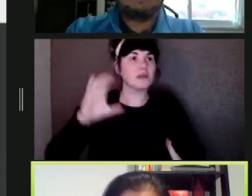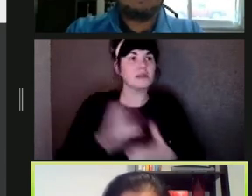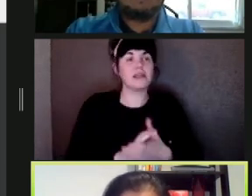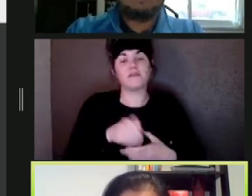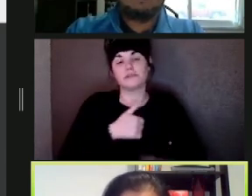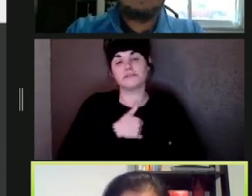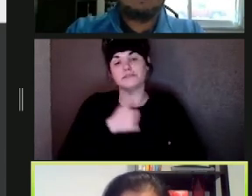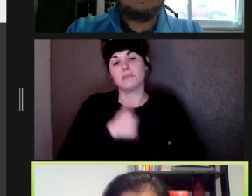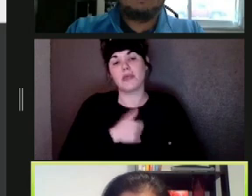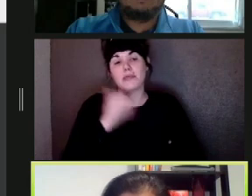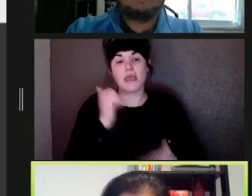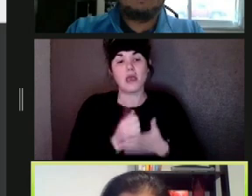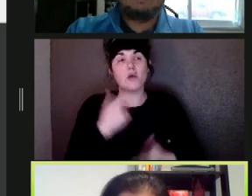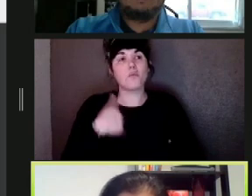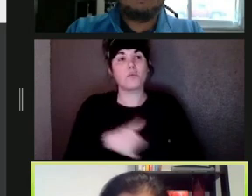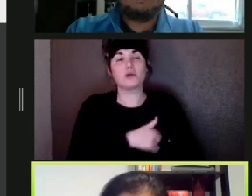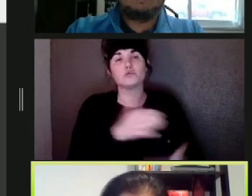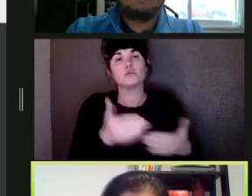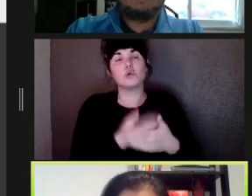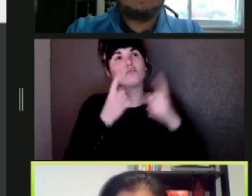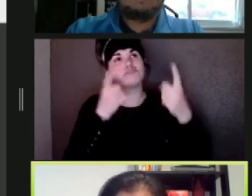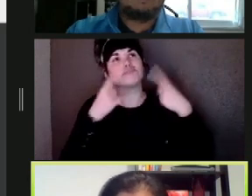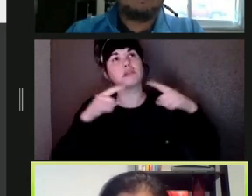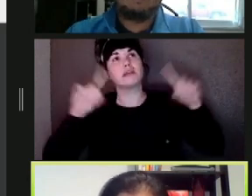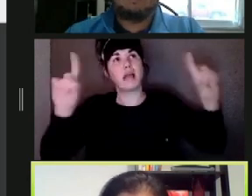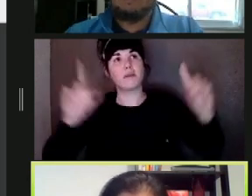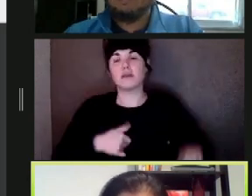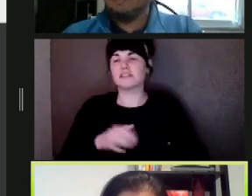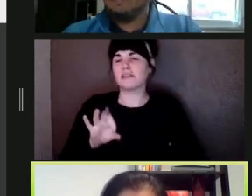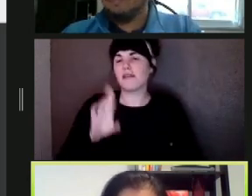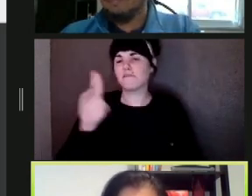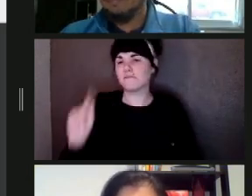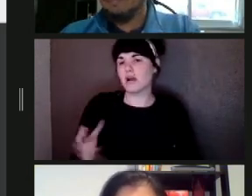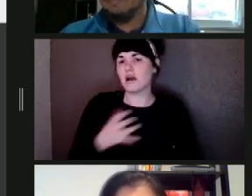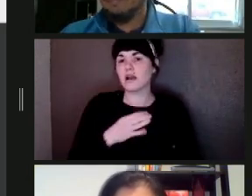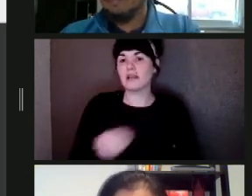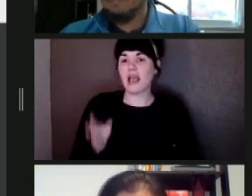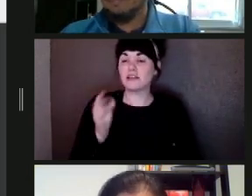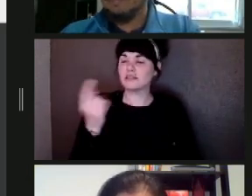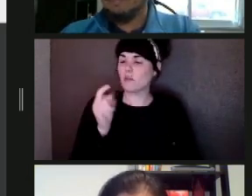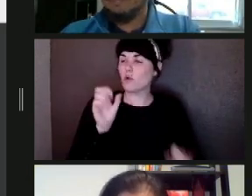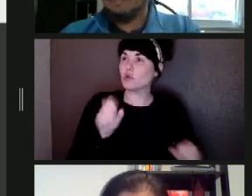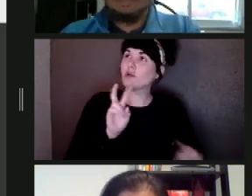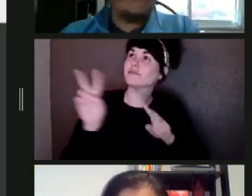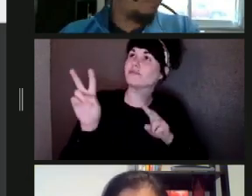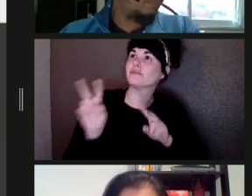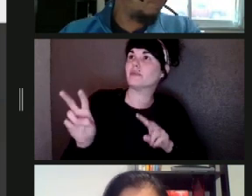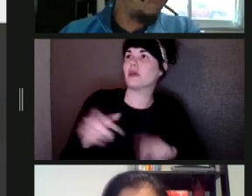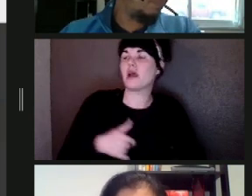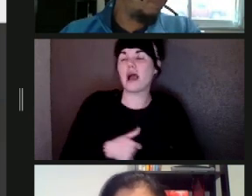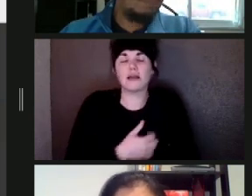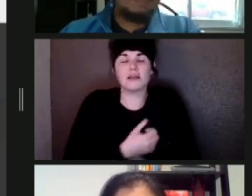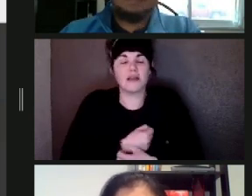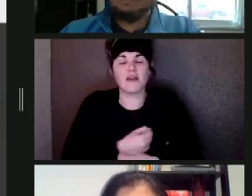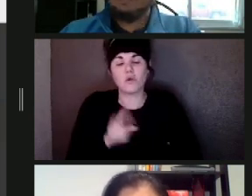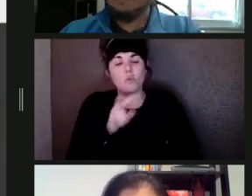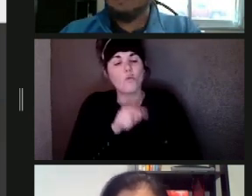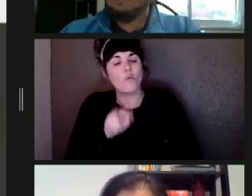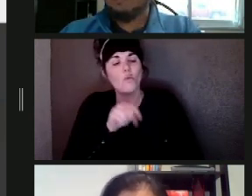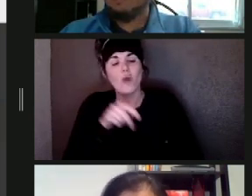They have fun doing it. They're role models. I loved seeing Mrs. Bursa because she was so graceful when she moved and she always had the